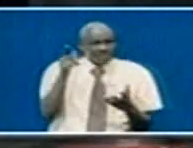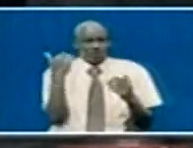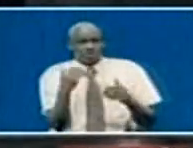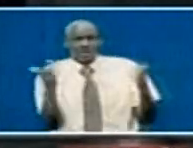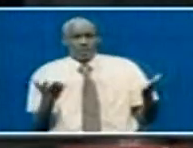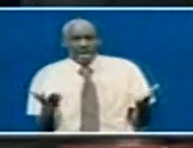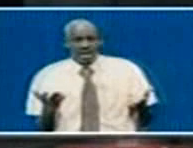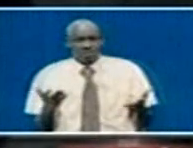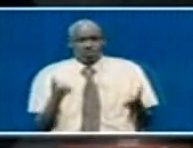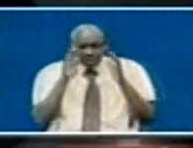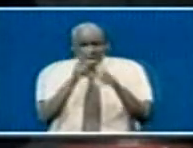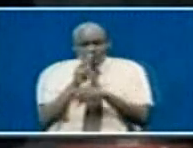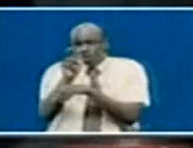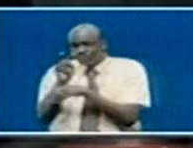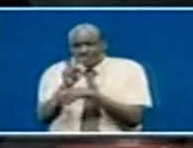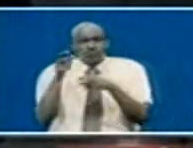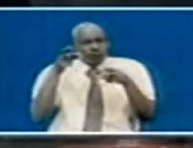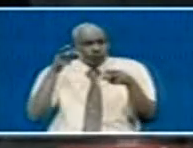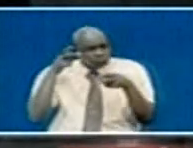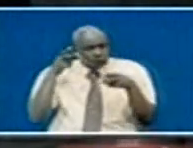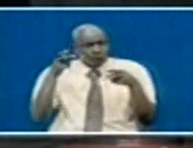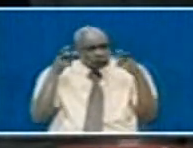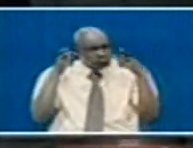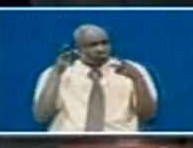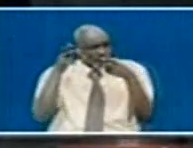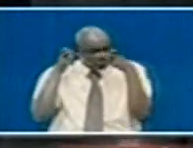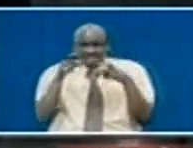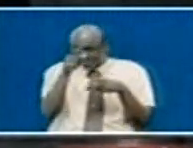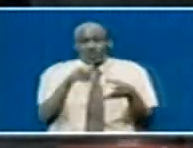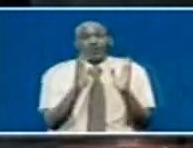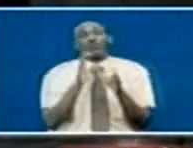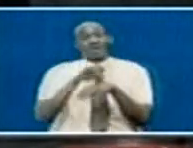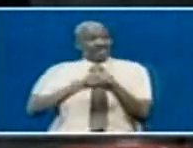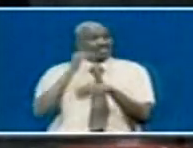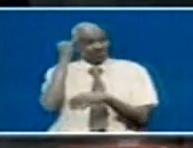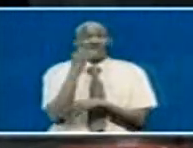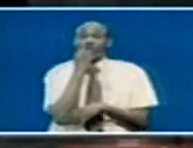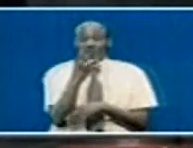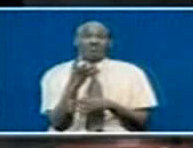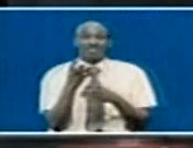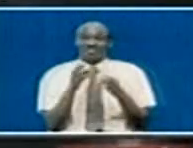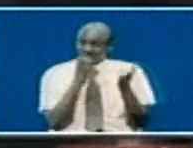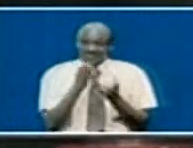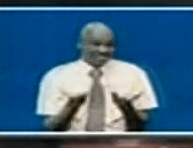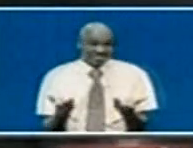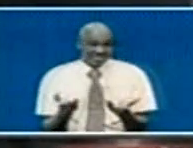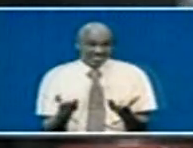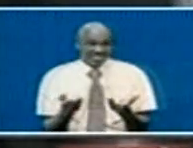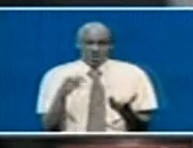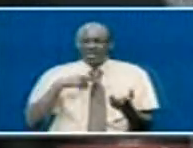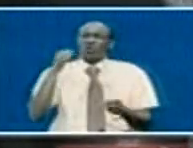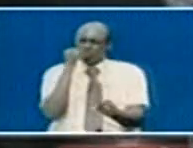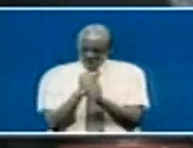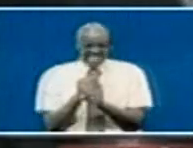children are. And these are the intelligence services. That's why we are working